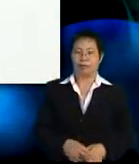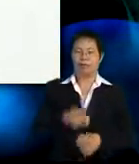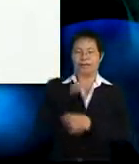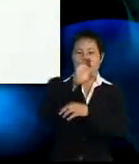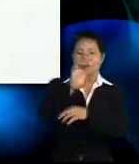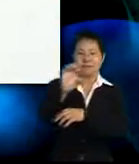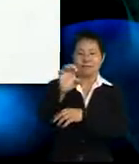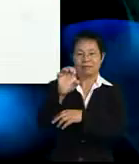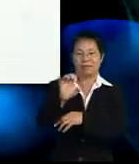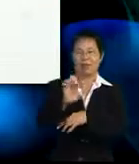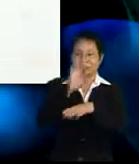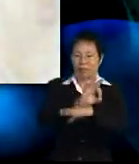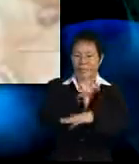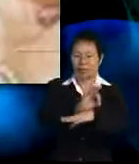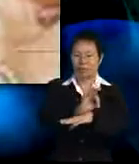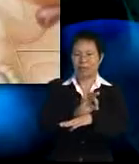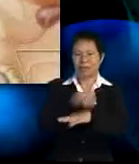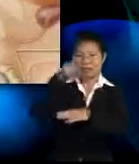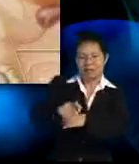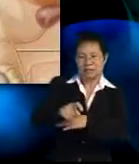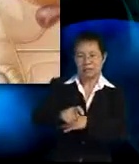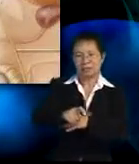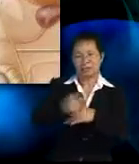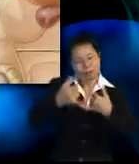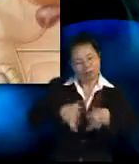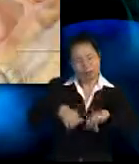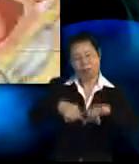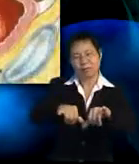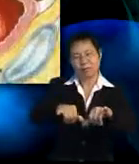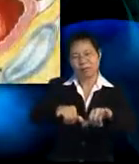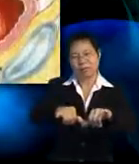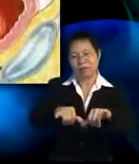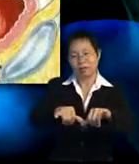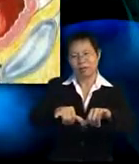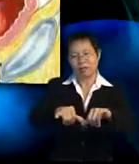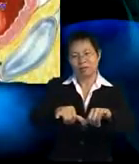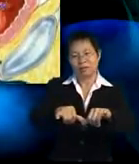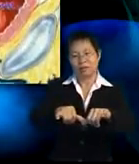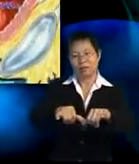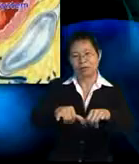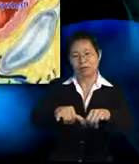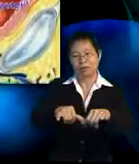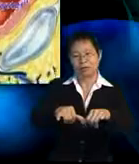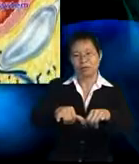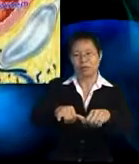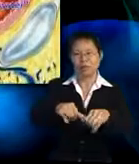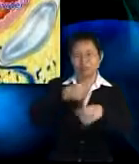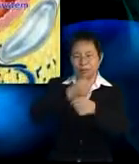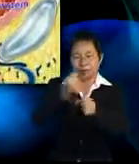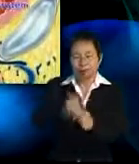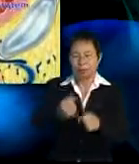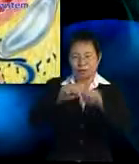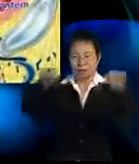Vitamin E, function, needed to maintain the reproductive system. Effects of deficiency,